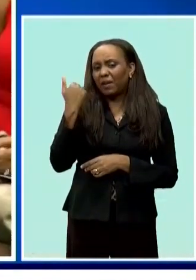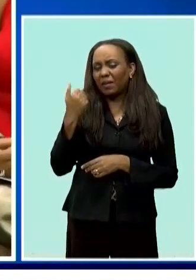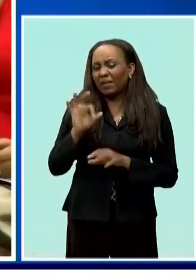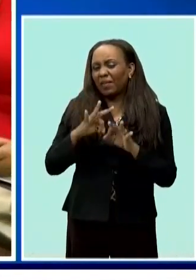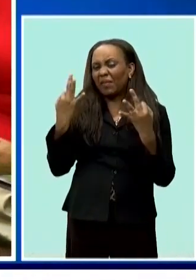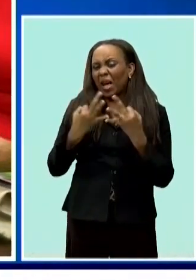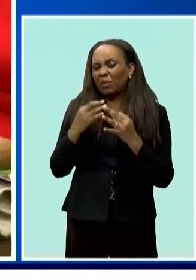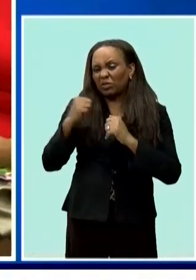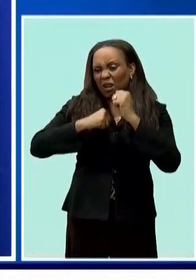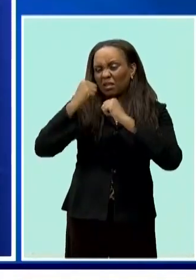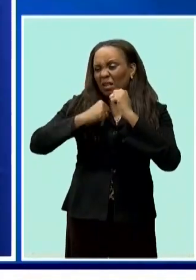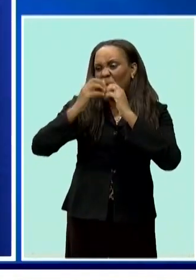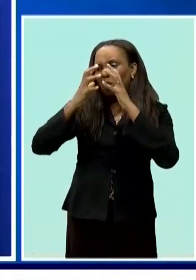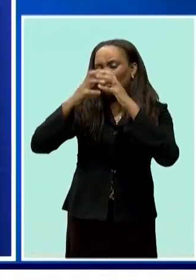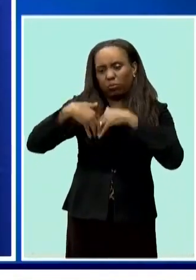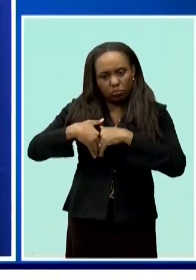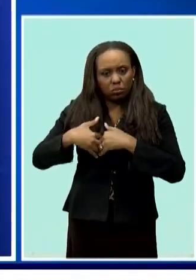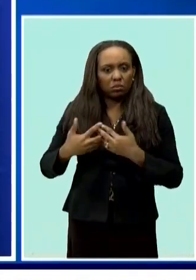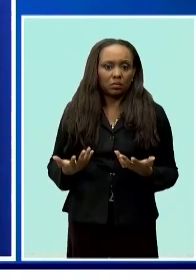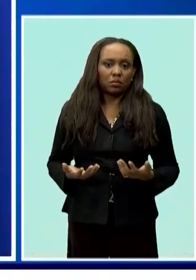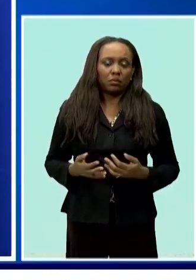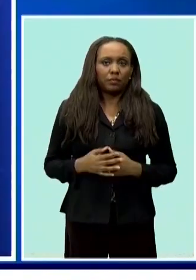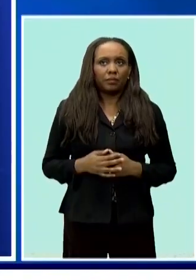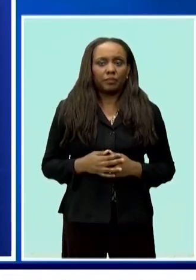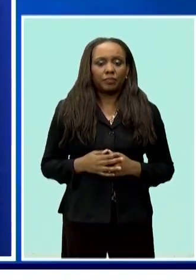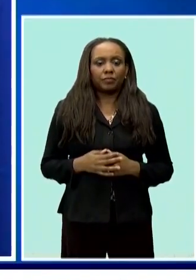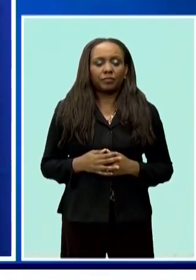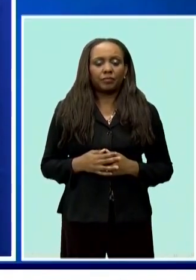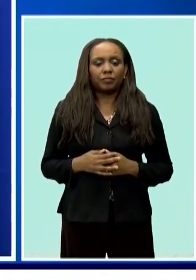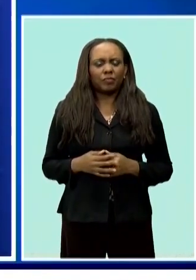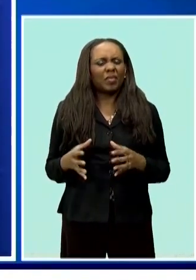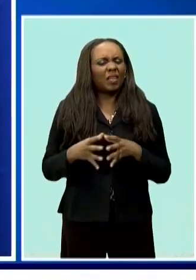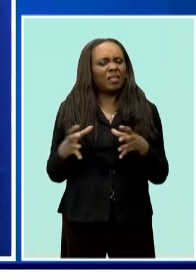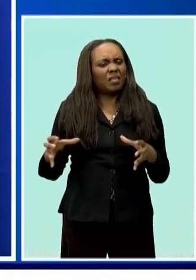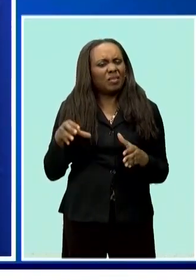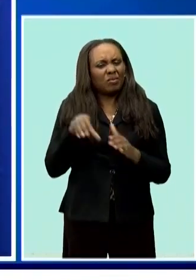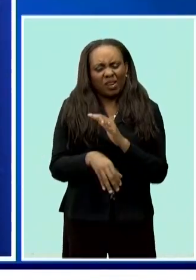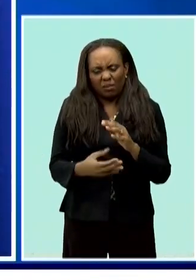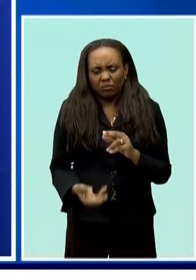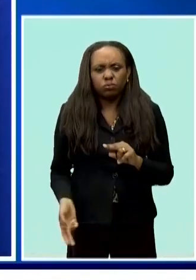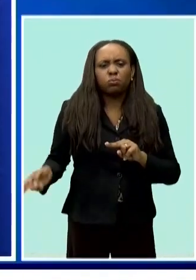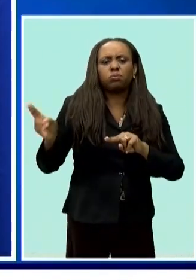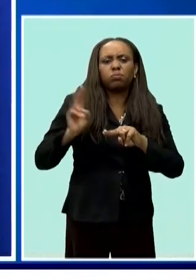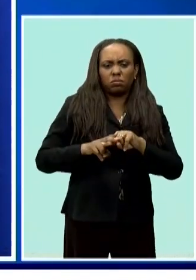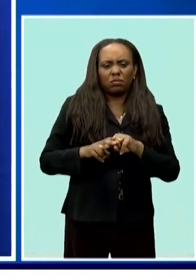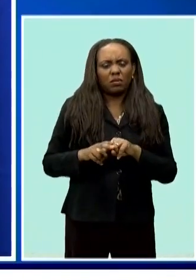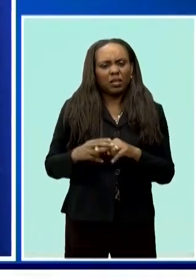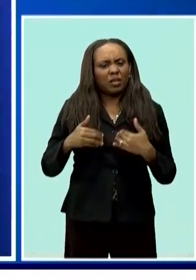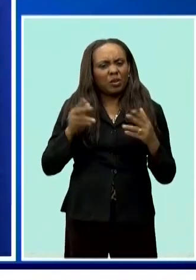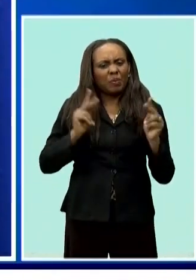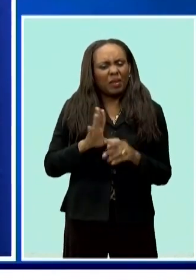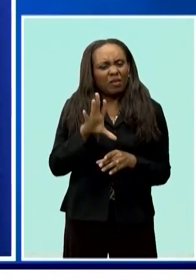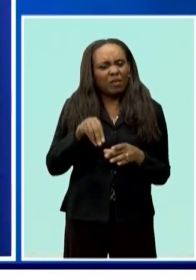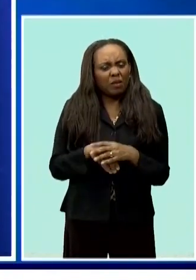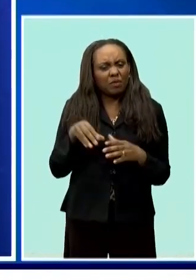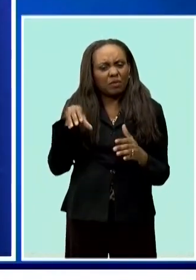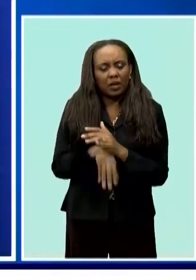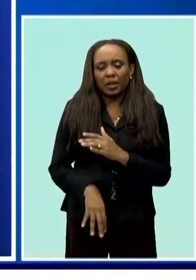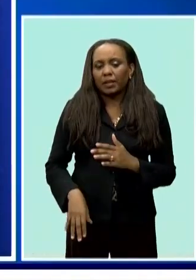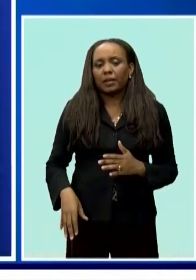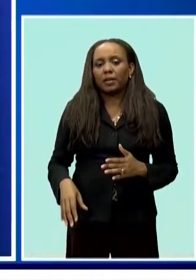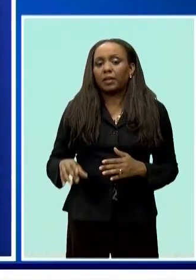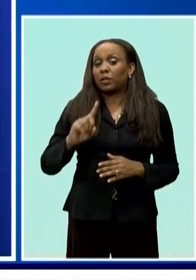project. A government minister has expressed concerns about the level of crimes committed against young people. Minister of